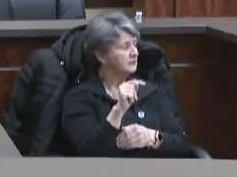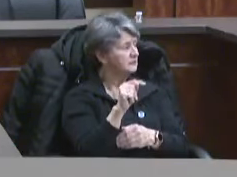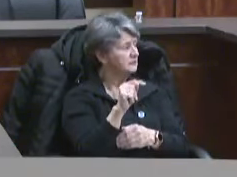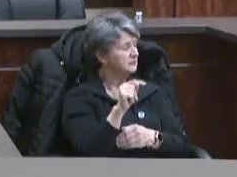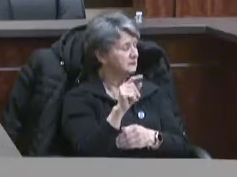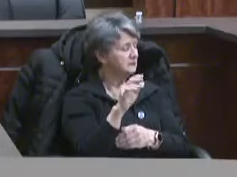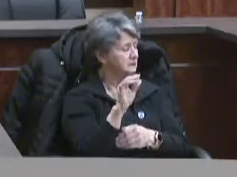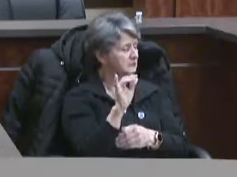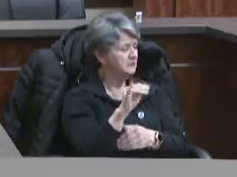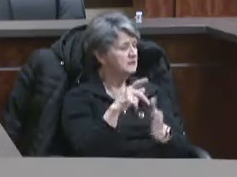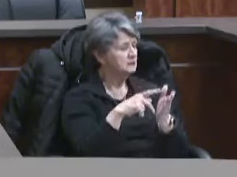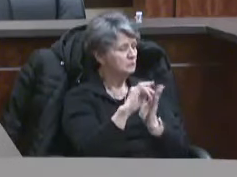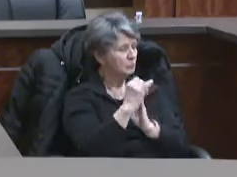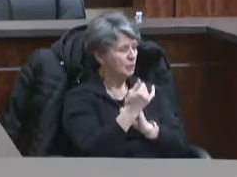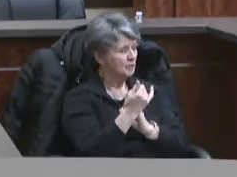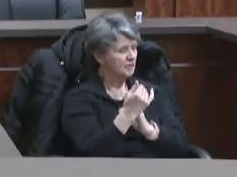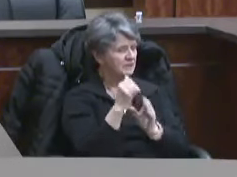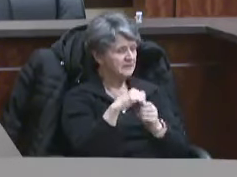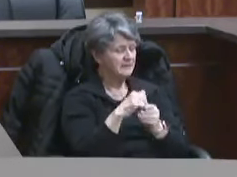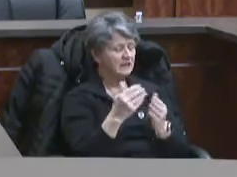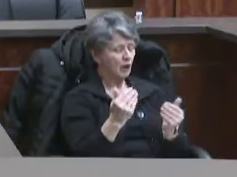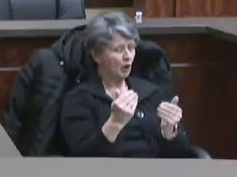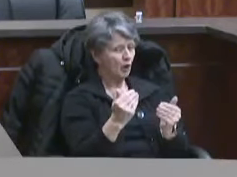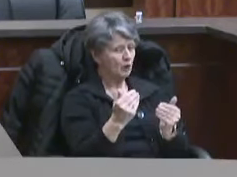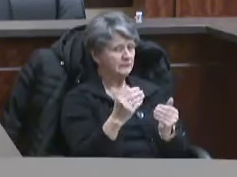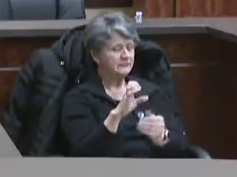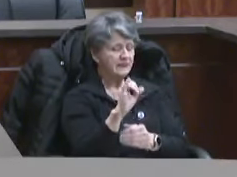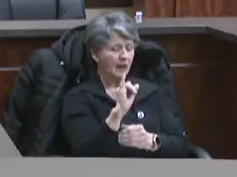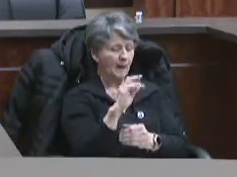This project is in the current CIP funded